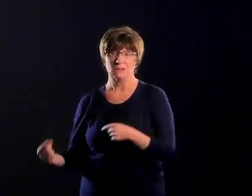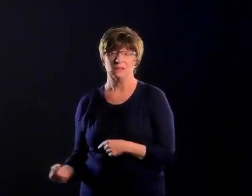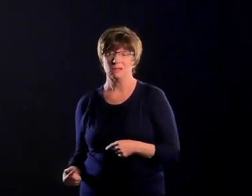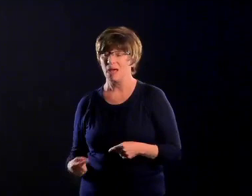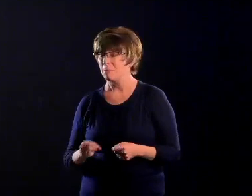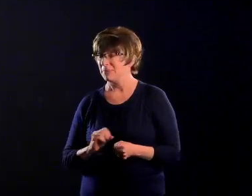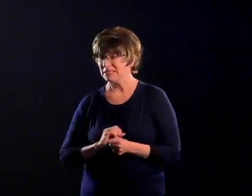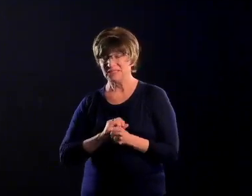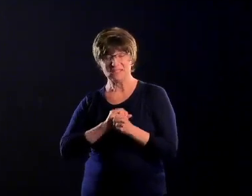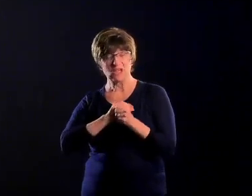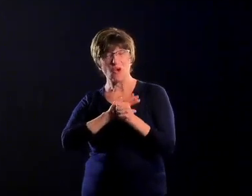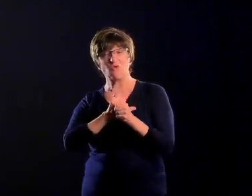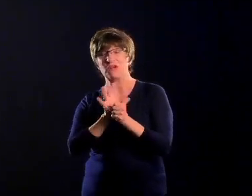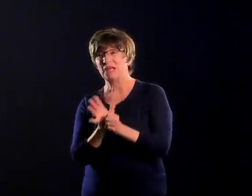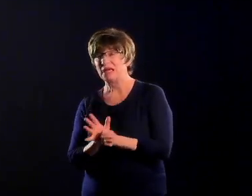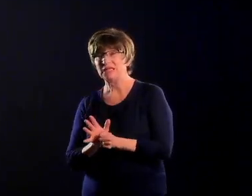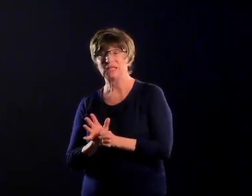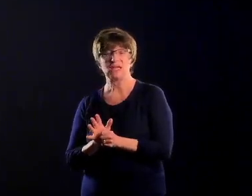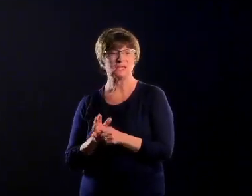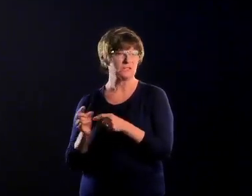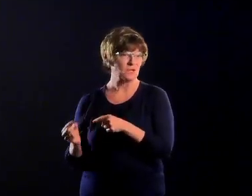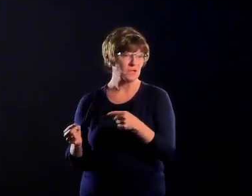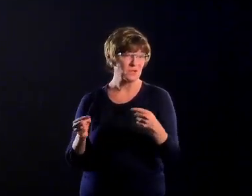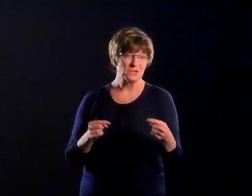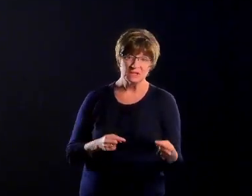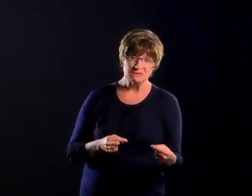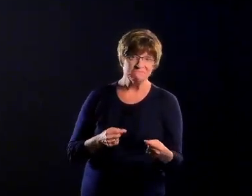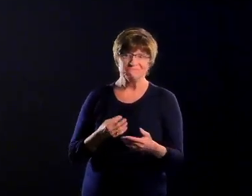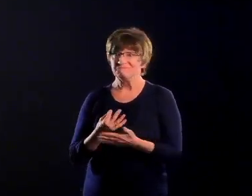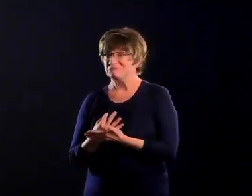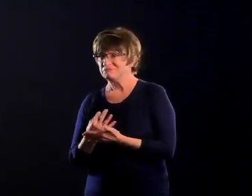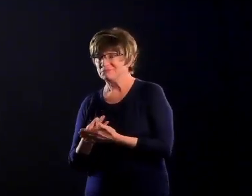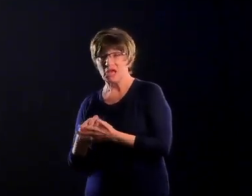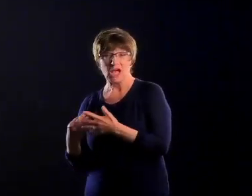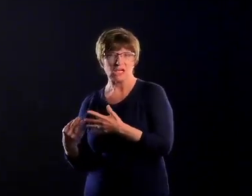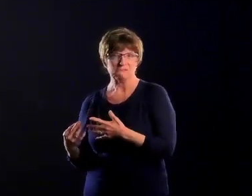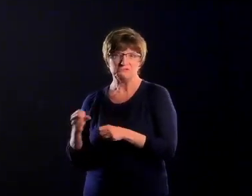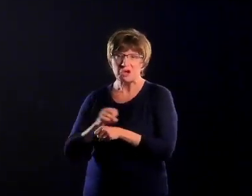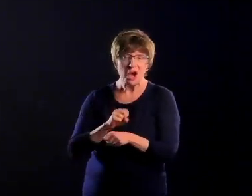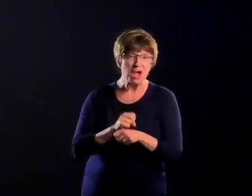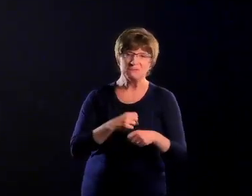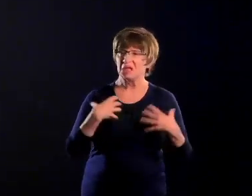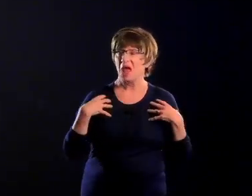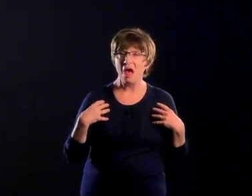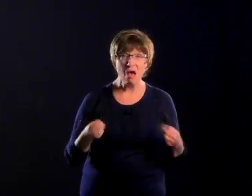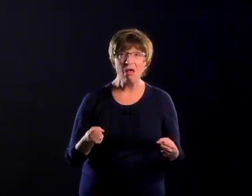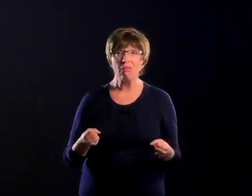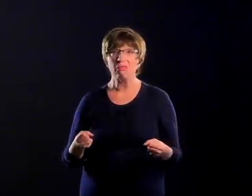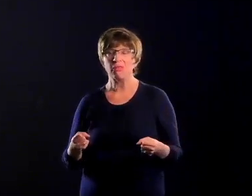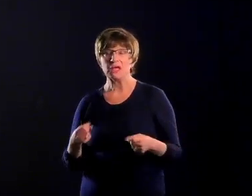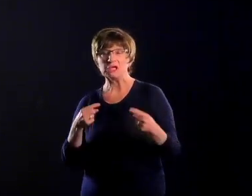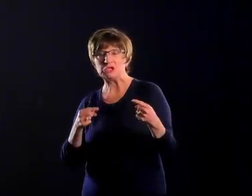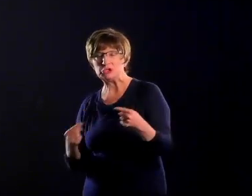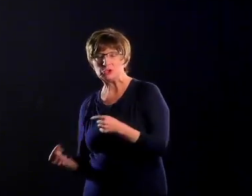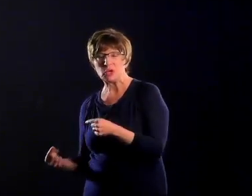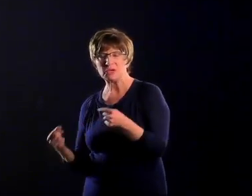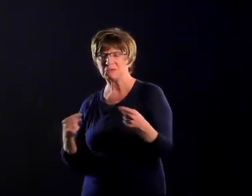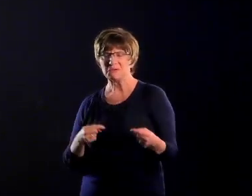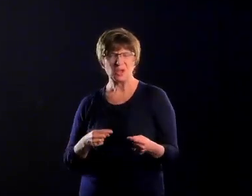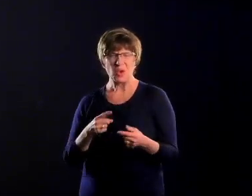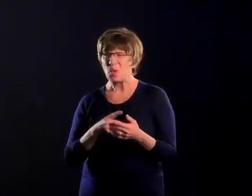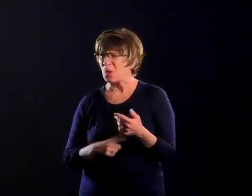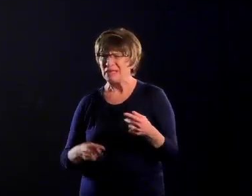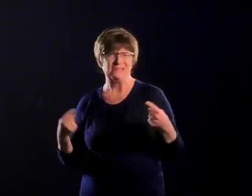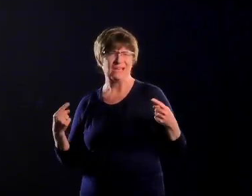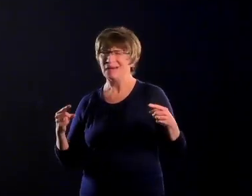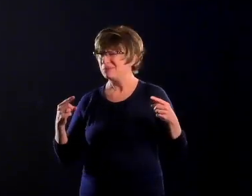they're struggling. They're struggling with their job situation. They're struggling with health. They're struggling with just what in the world